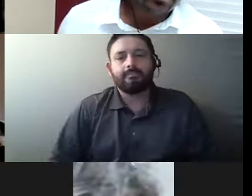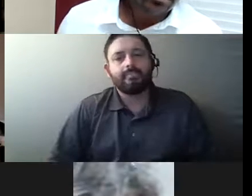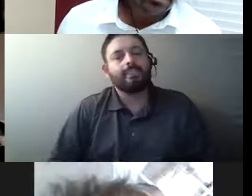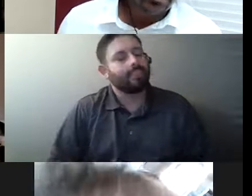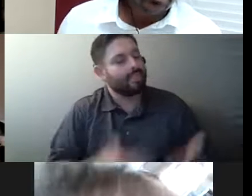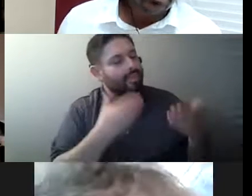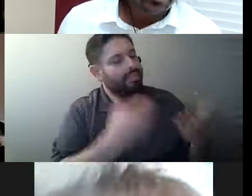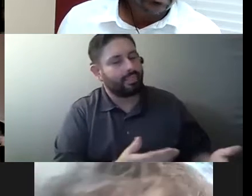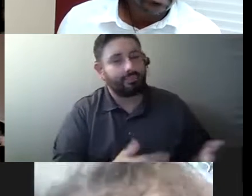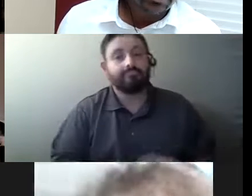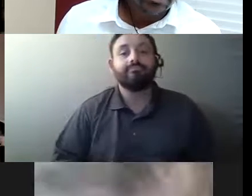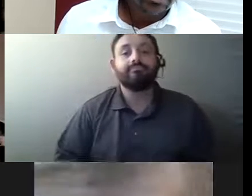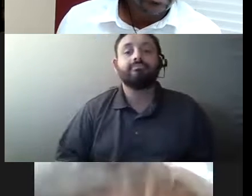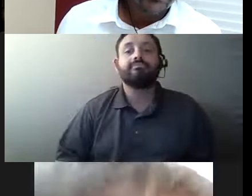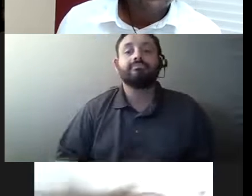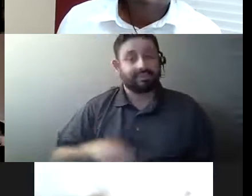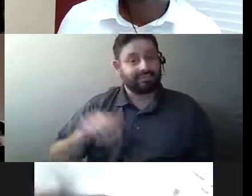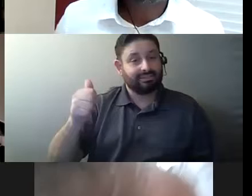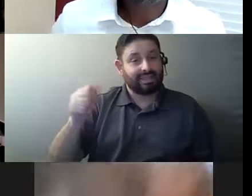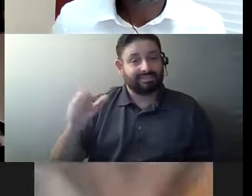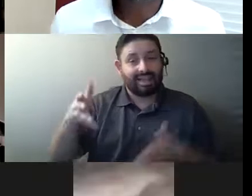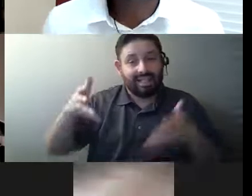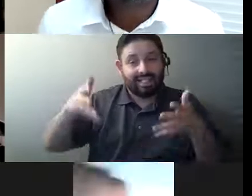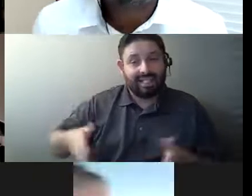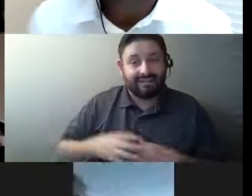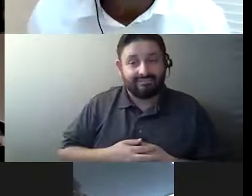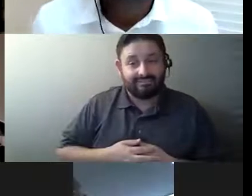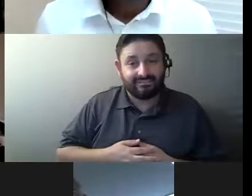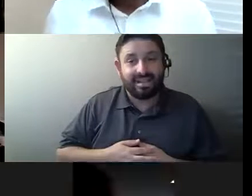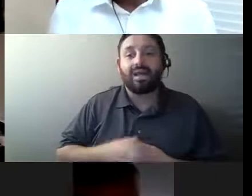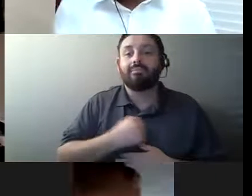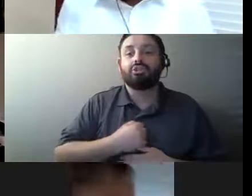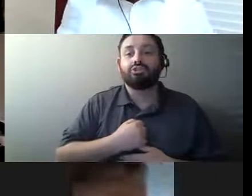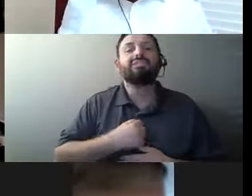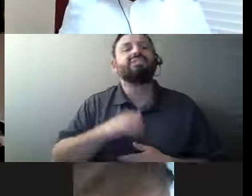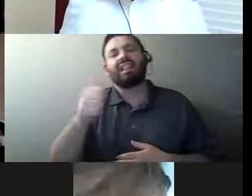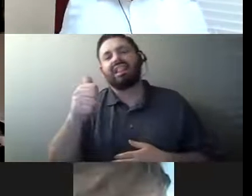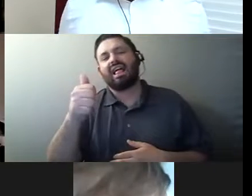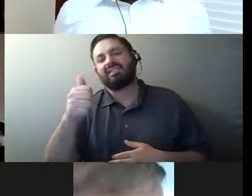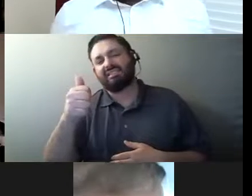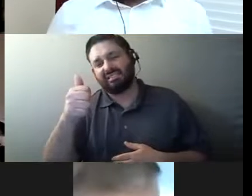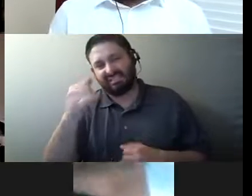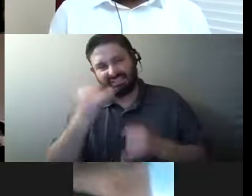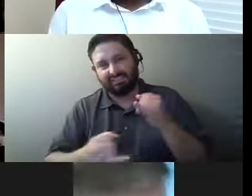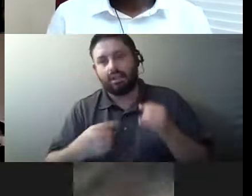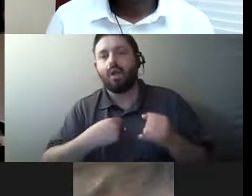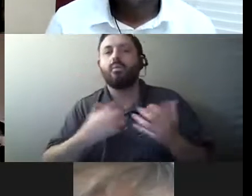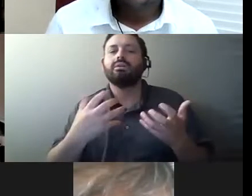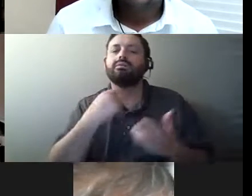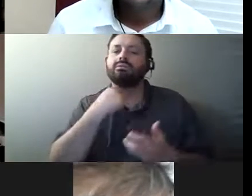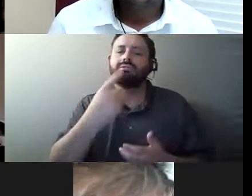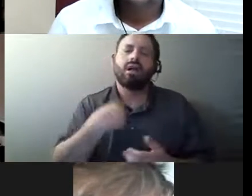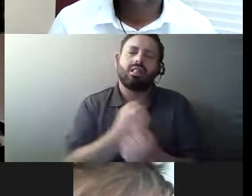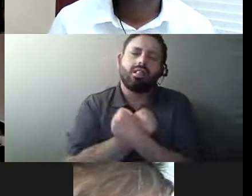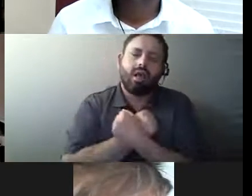Thank you. And you have another 10 seconds. I'm sorry. In my last 10 seconds, I want to say that I love the disabled